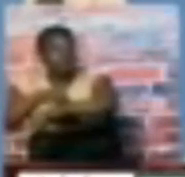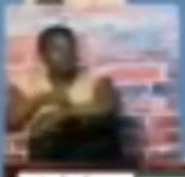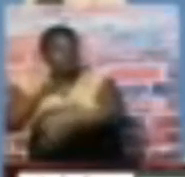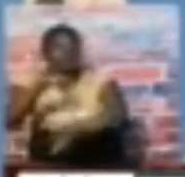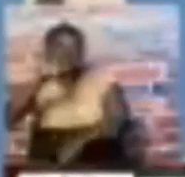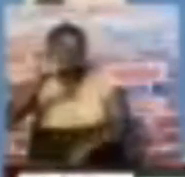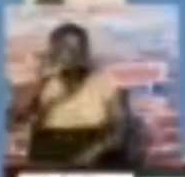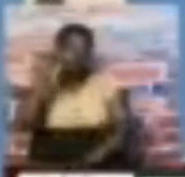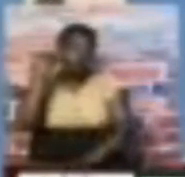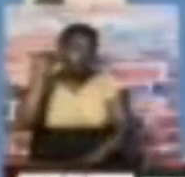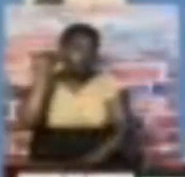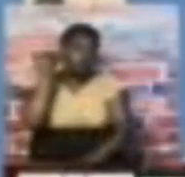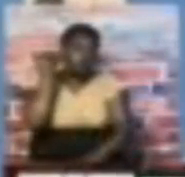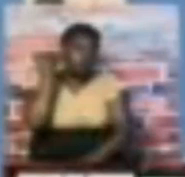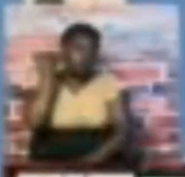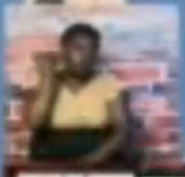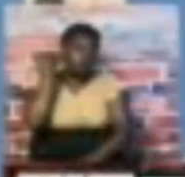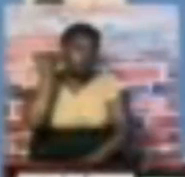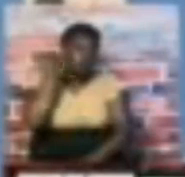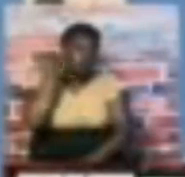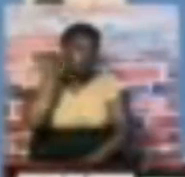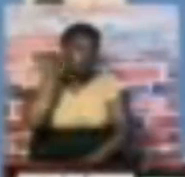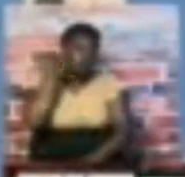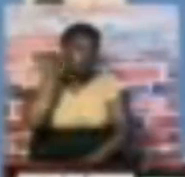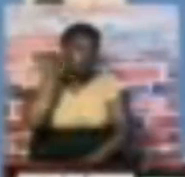Burisa, Hoima, Kagadi, Chikube,